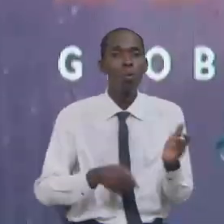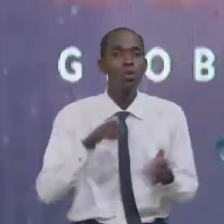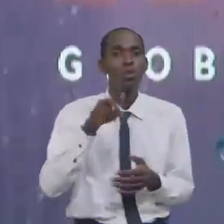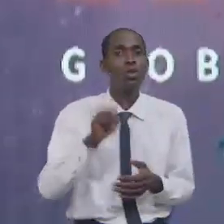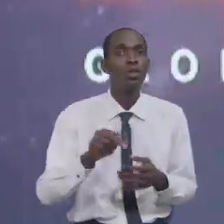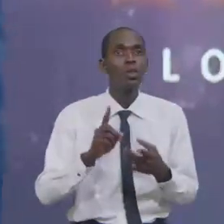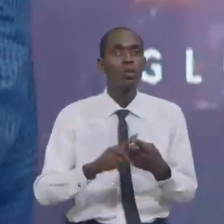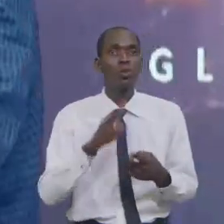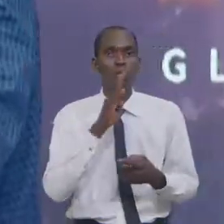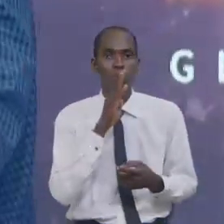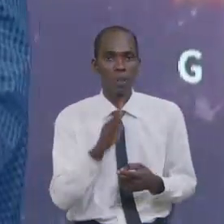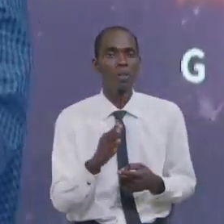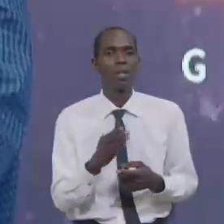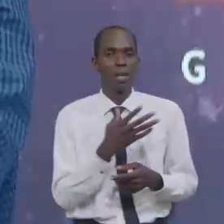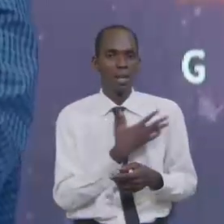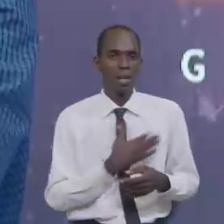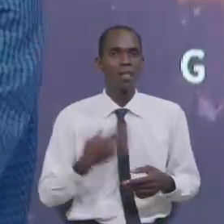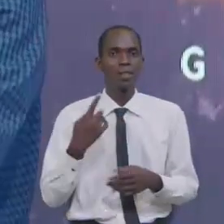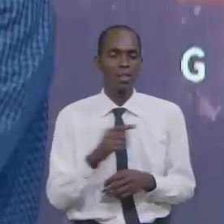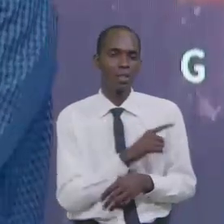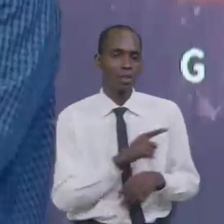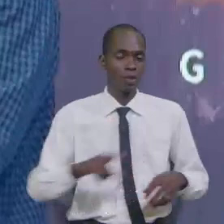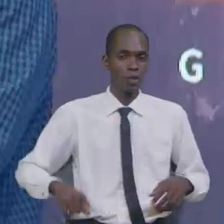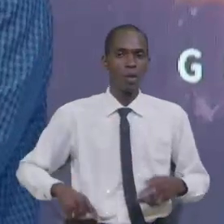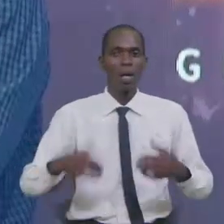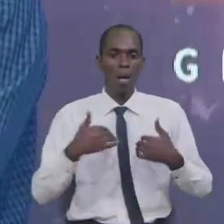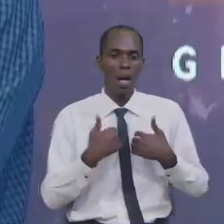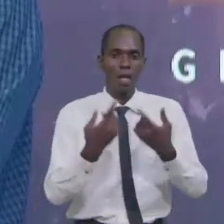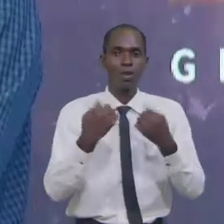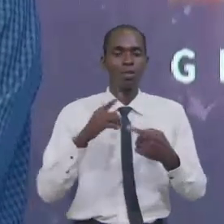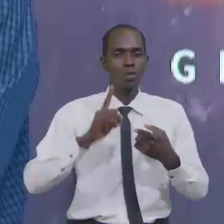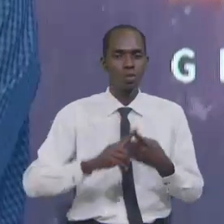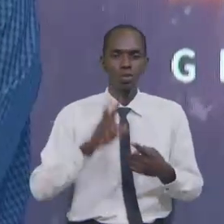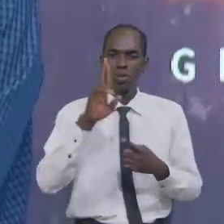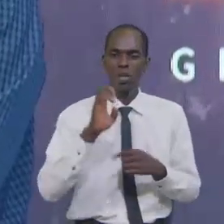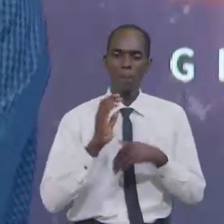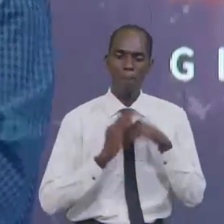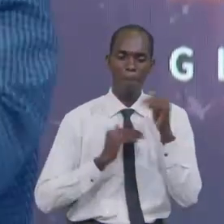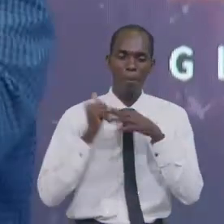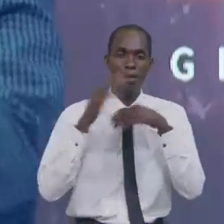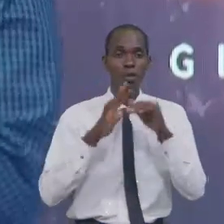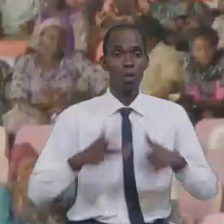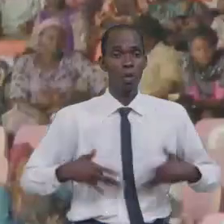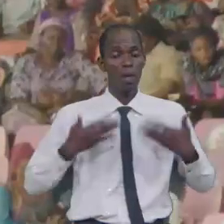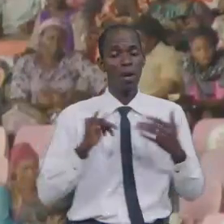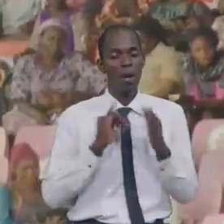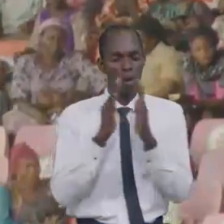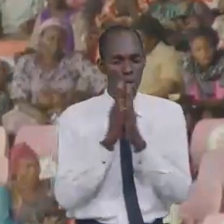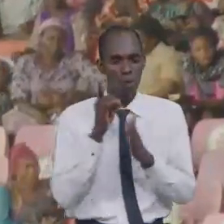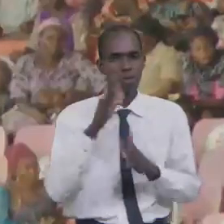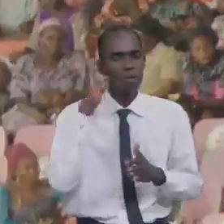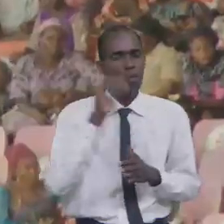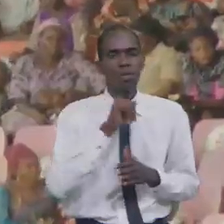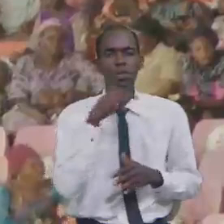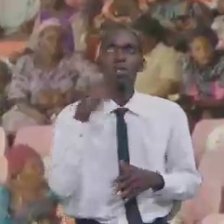I pray as the Lord has come to remodel your life, I pray you will not say no to the